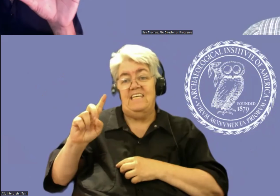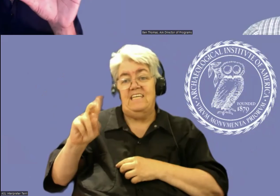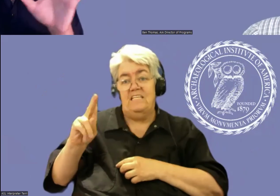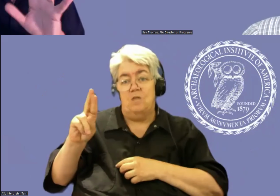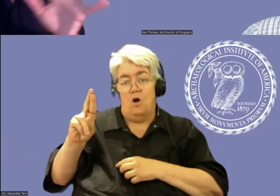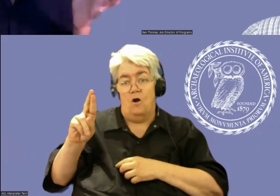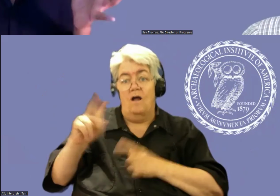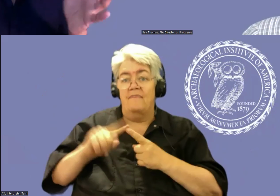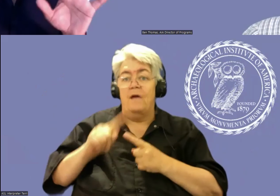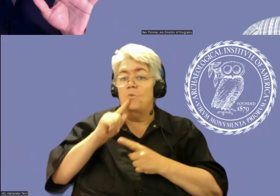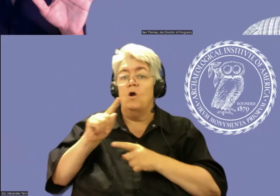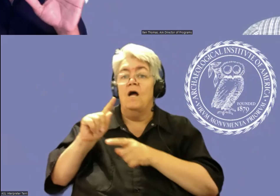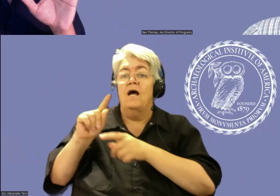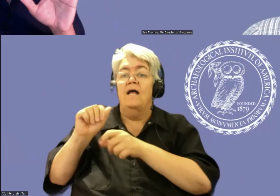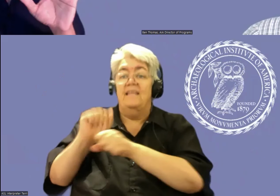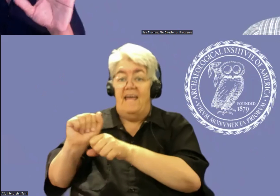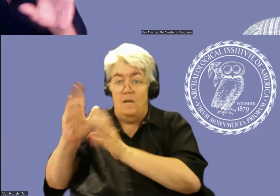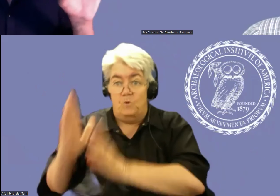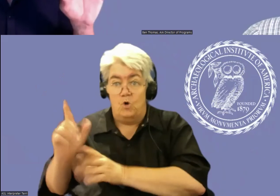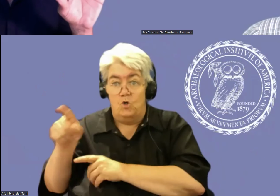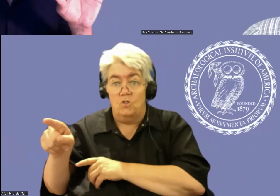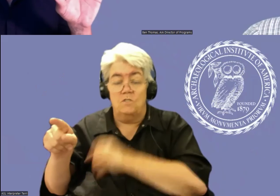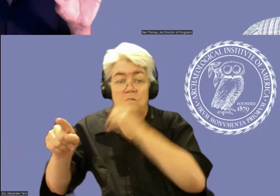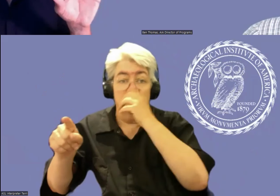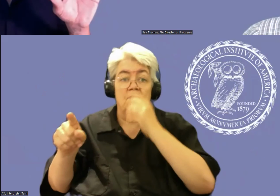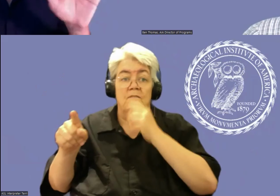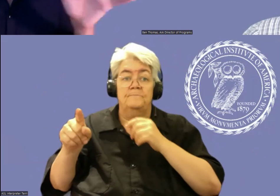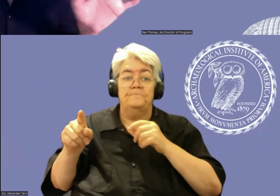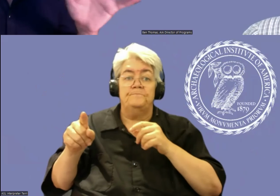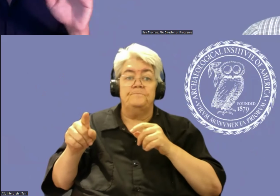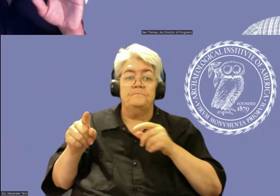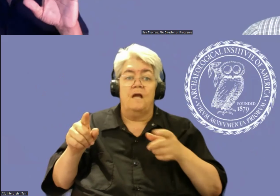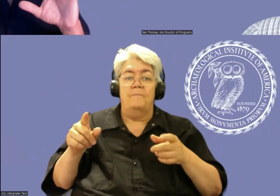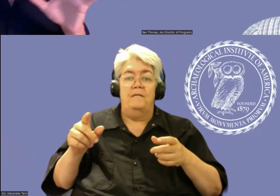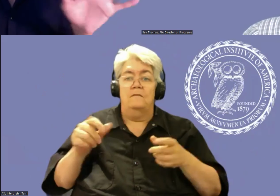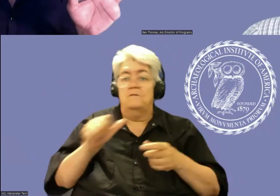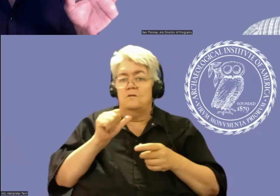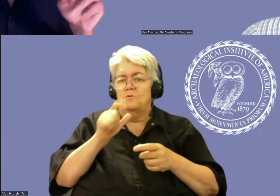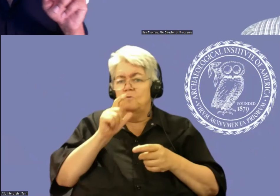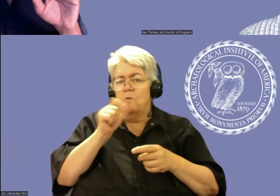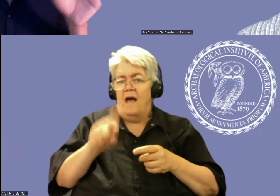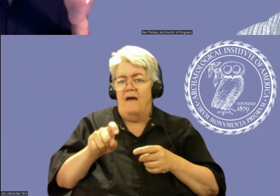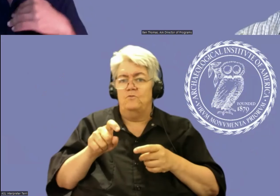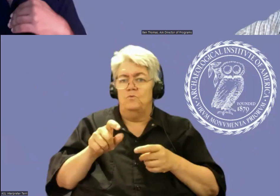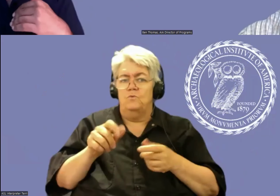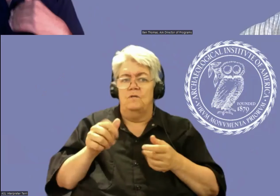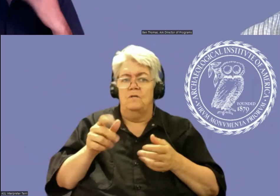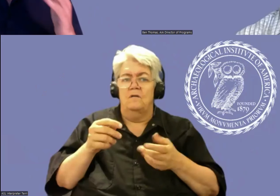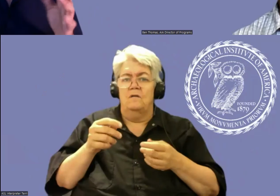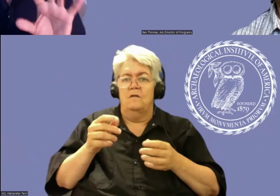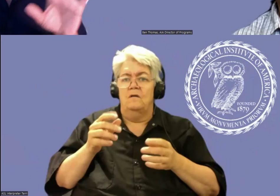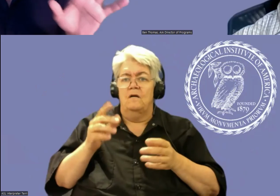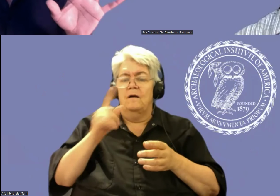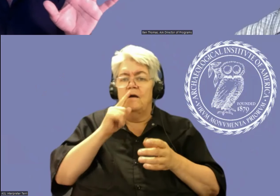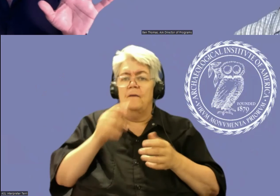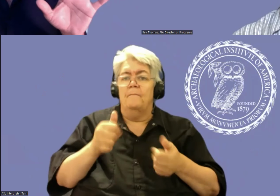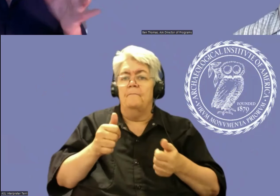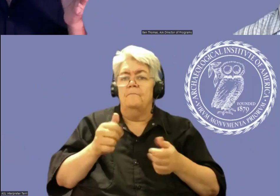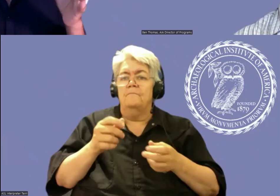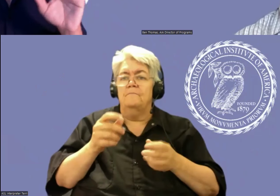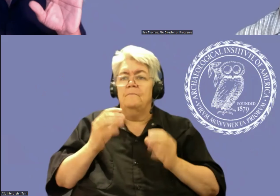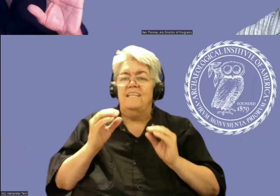the laborers who had, I mean, um, there was no mandate to baptize or teach Crayola. Our local language is Crayola,